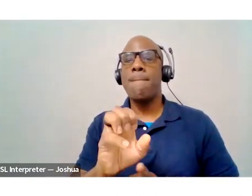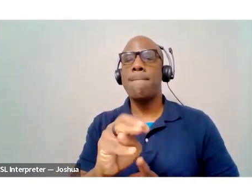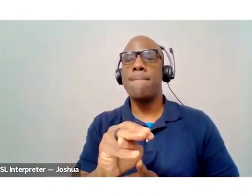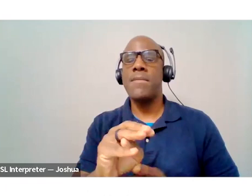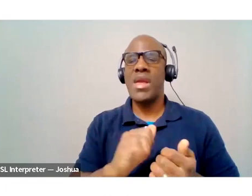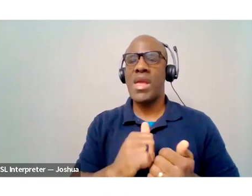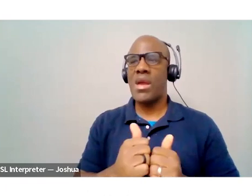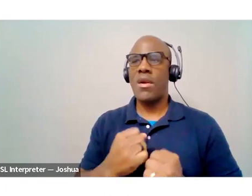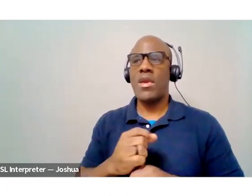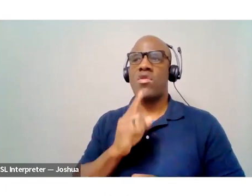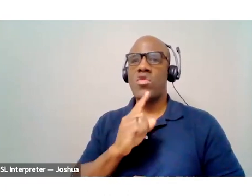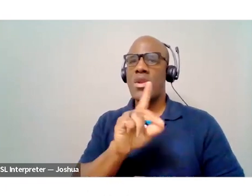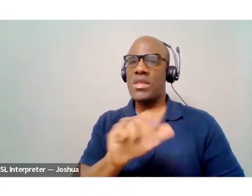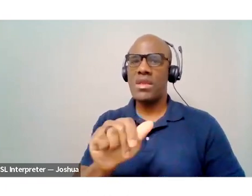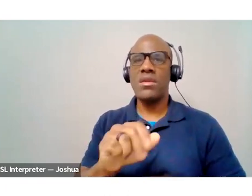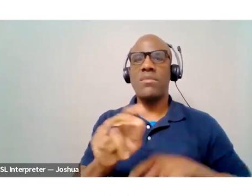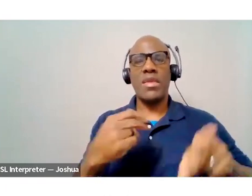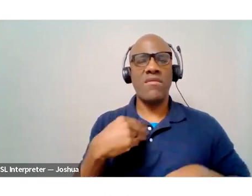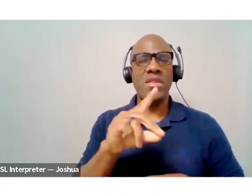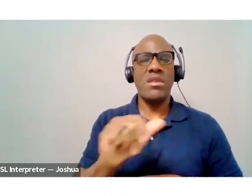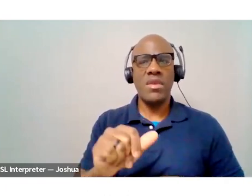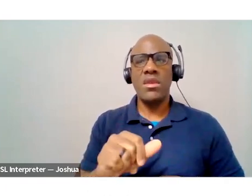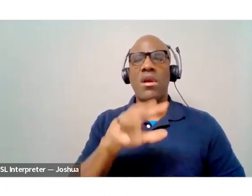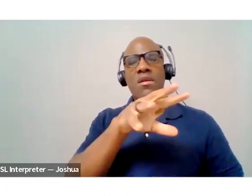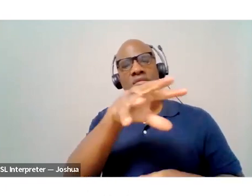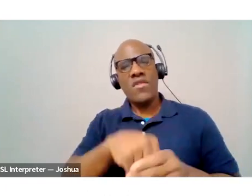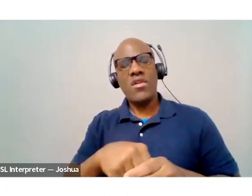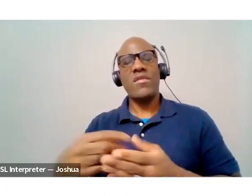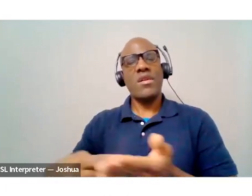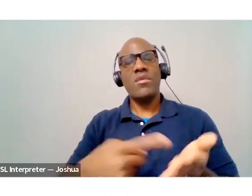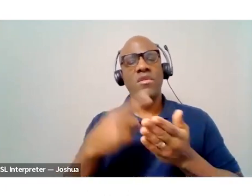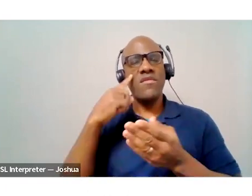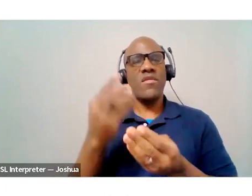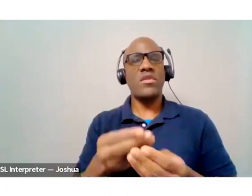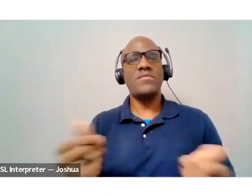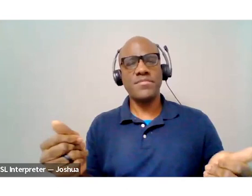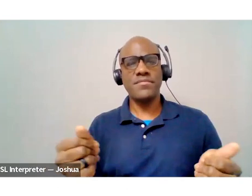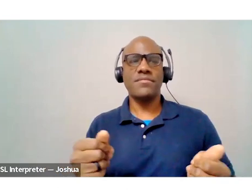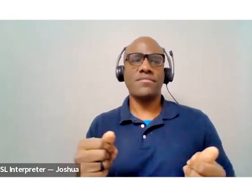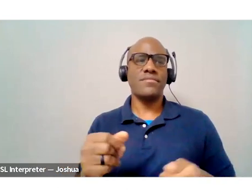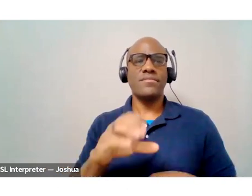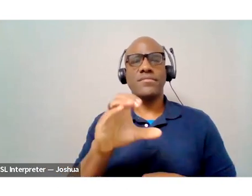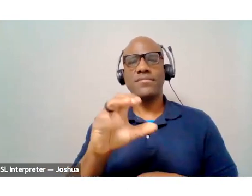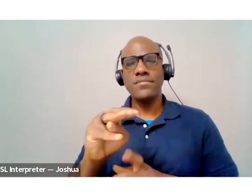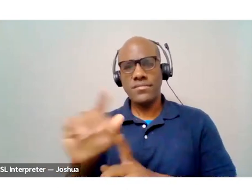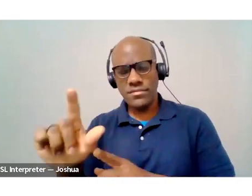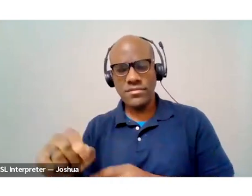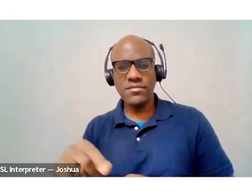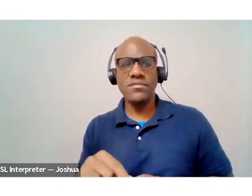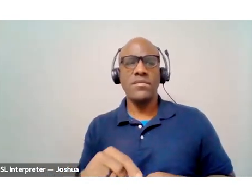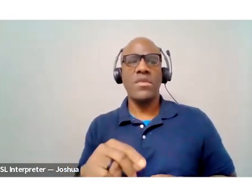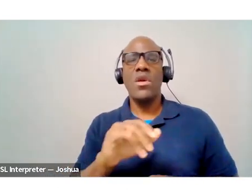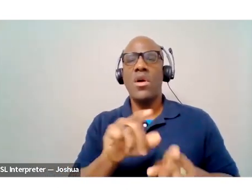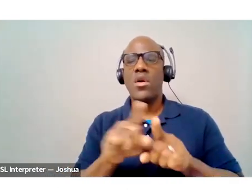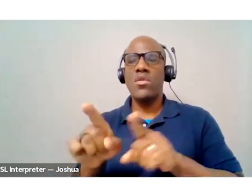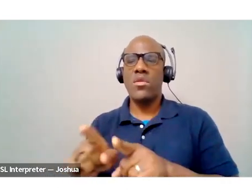disabled people are centered in conversations and solutions for critical media literacy, and ensure that accessibility is rooted in everything we do for our radical